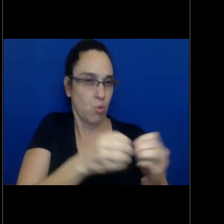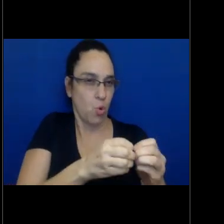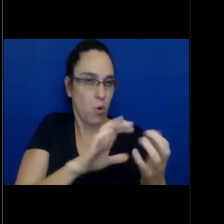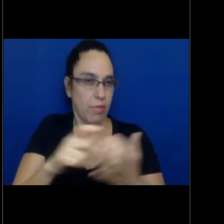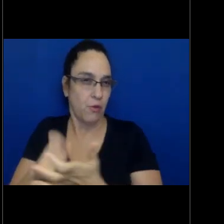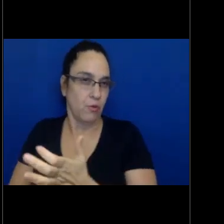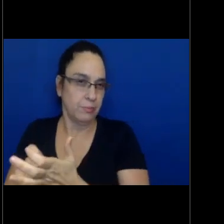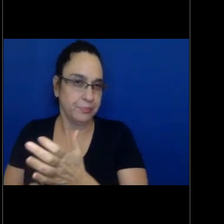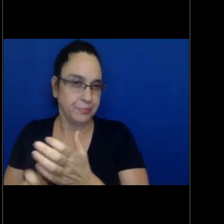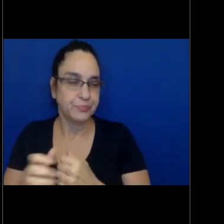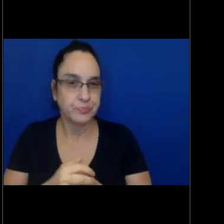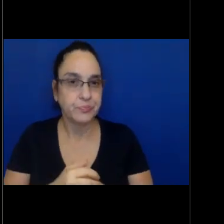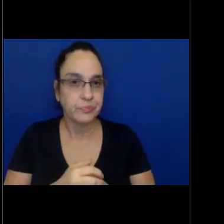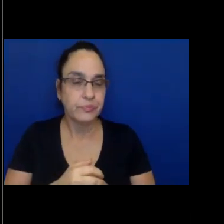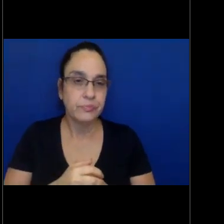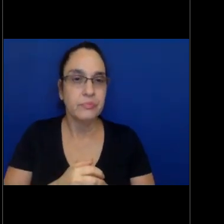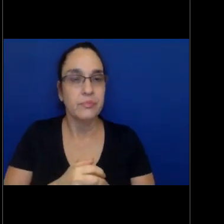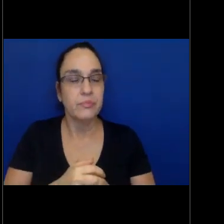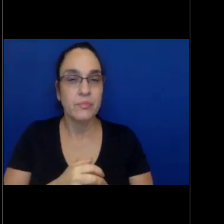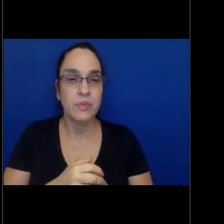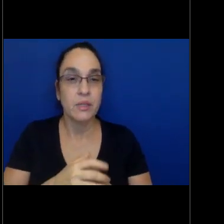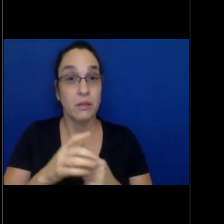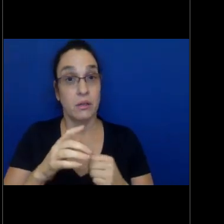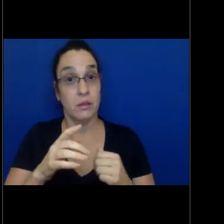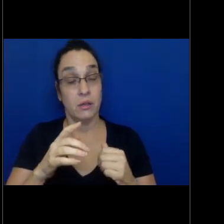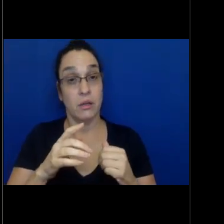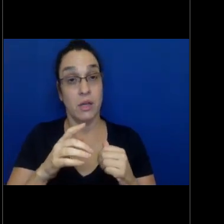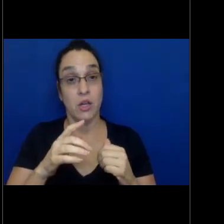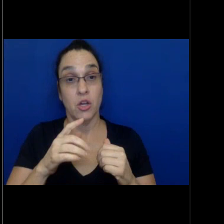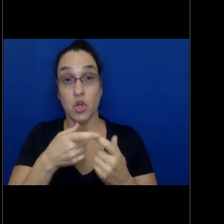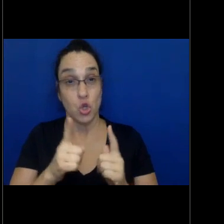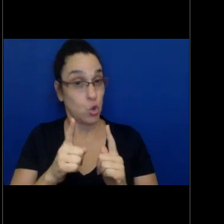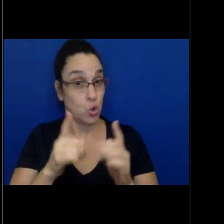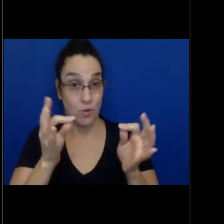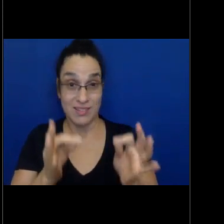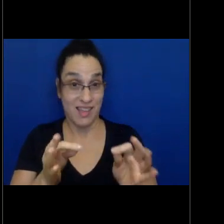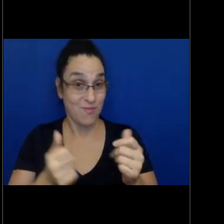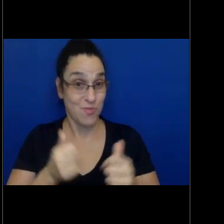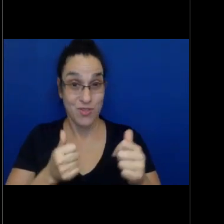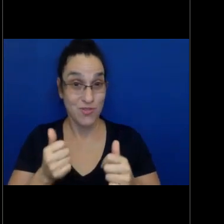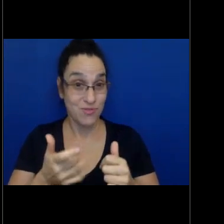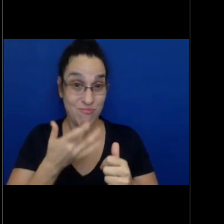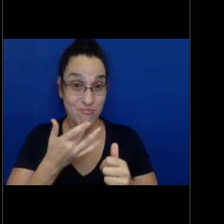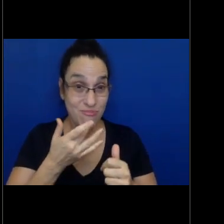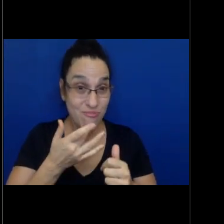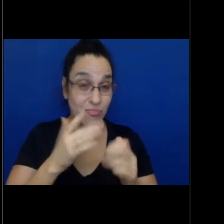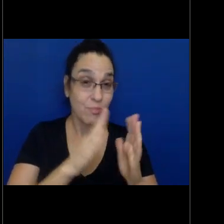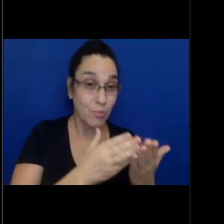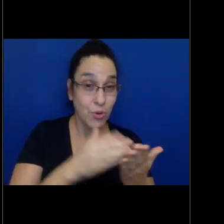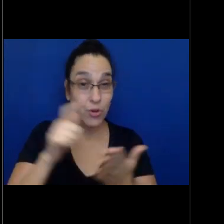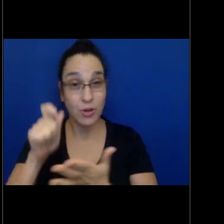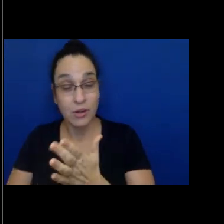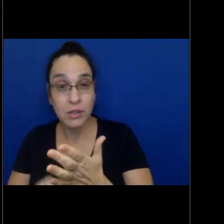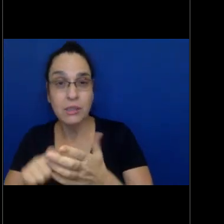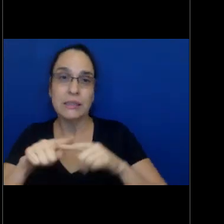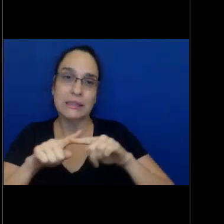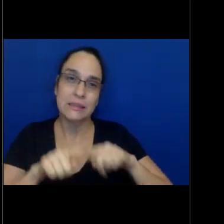again, it's a trade-off. Really depends on what kind of work your field and your